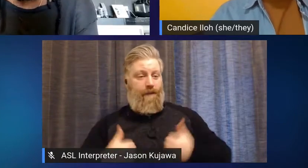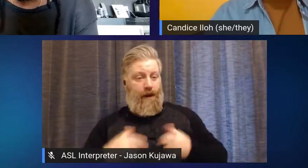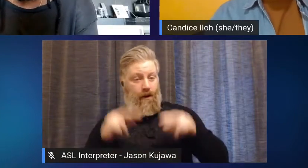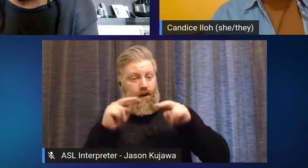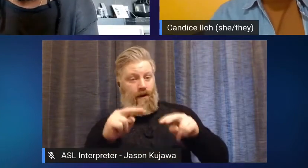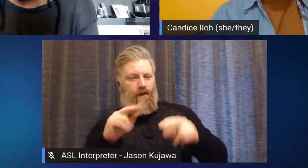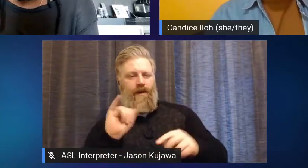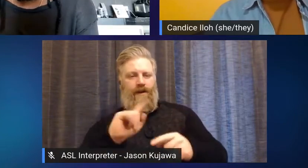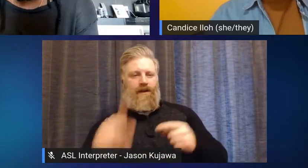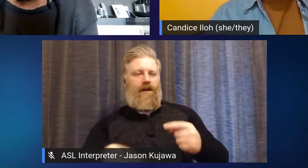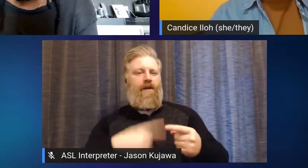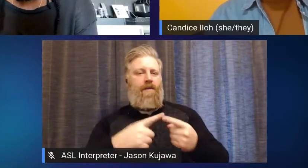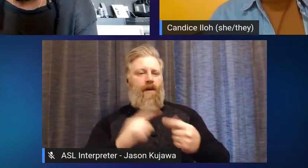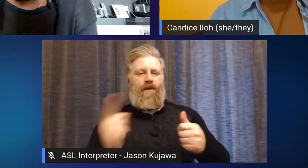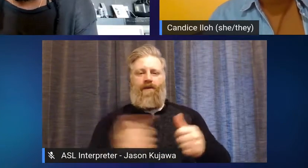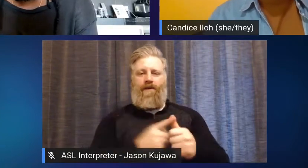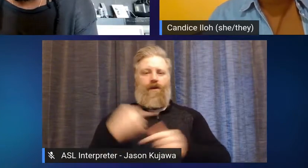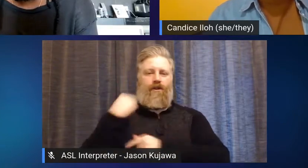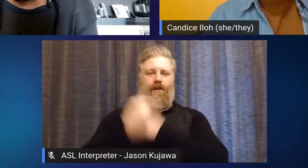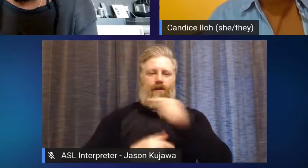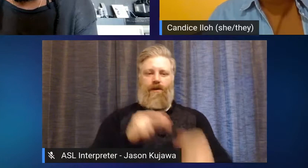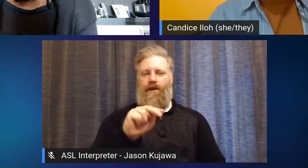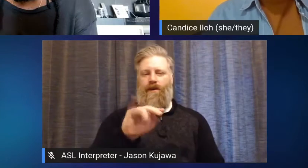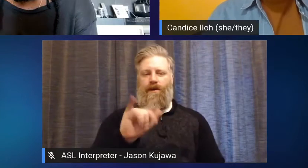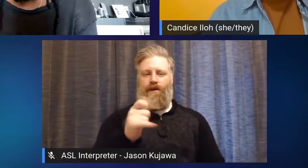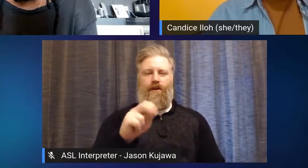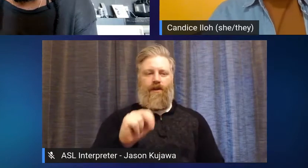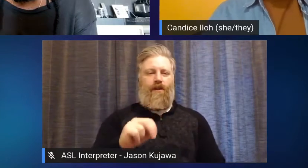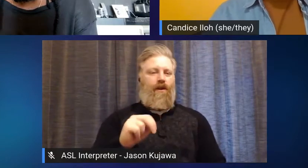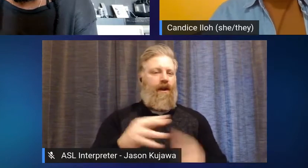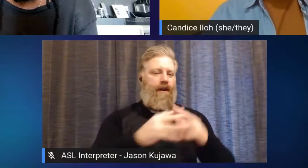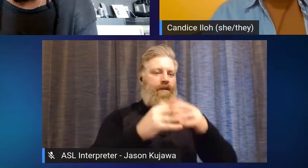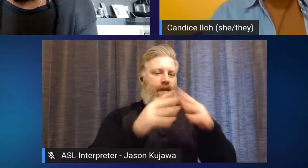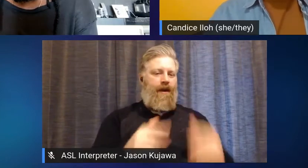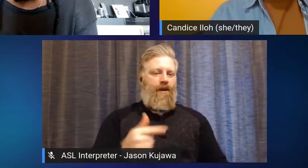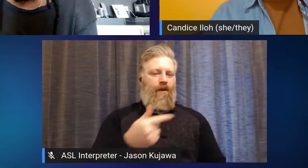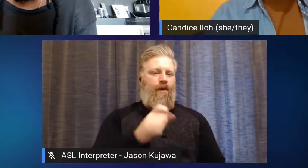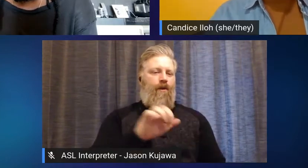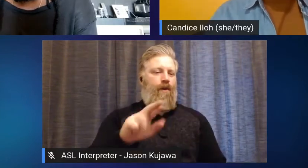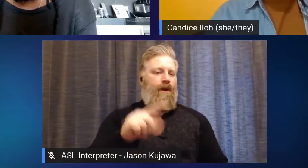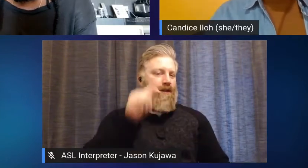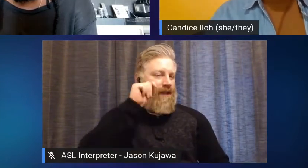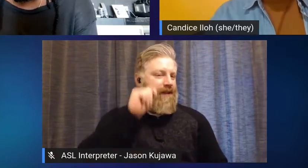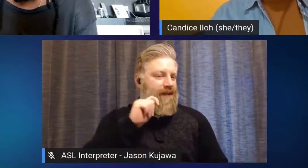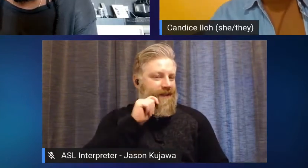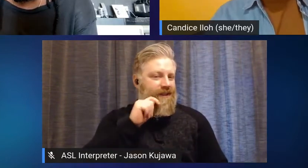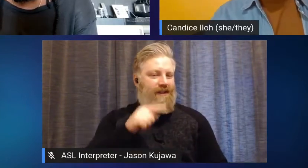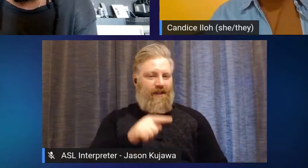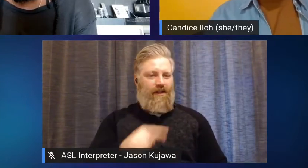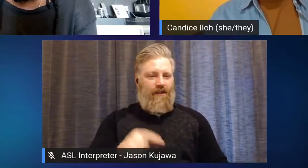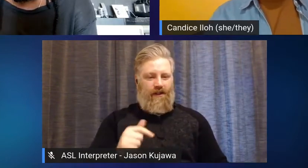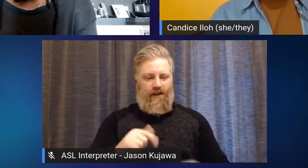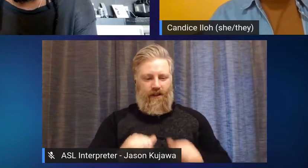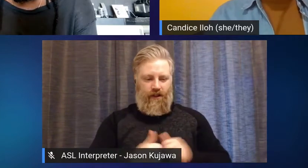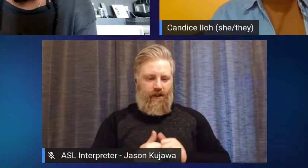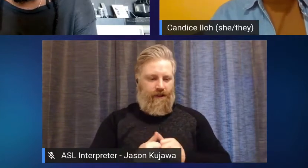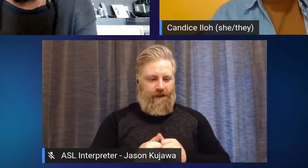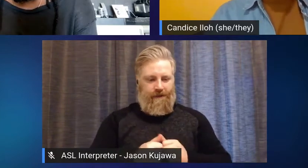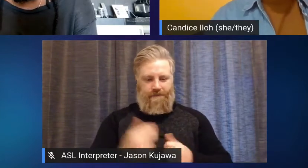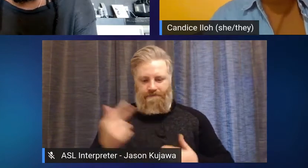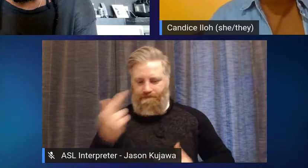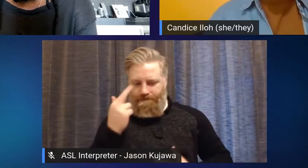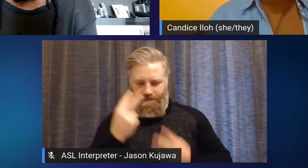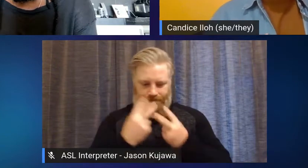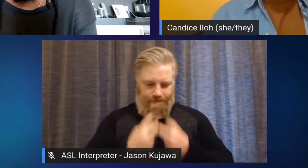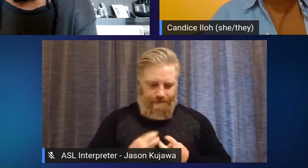about a first-generation Nigerian-American queer teen who is coming to terms with her body and her